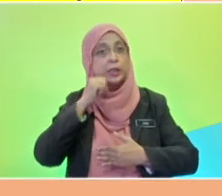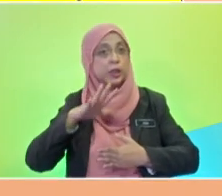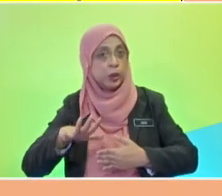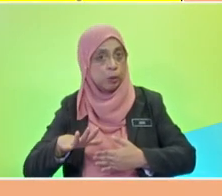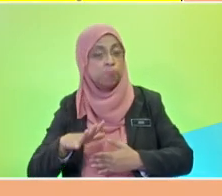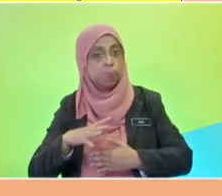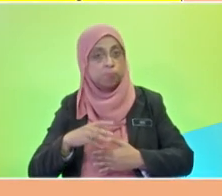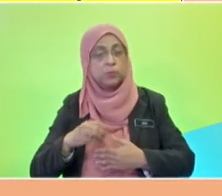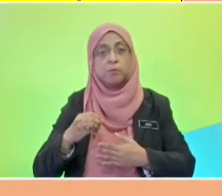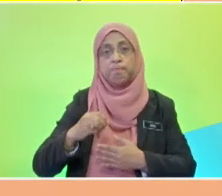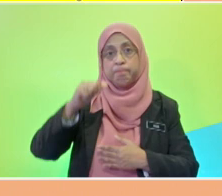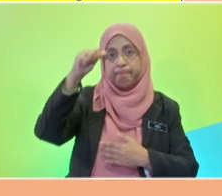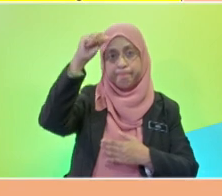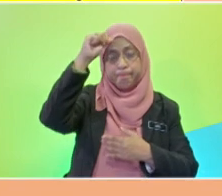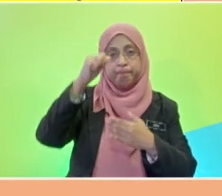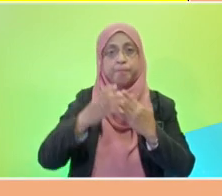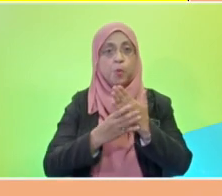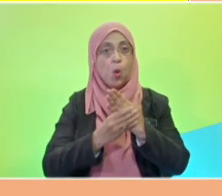also take oil baths.